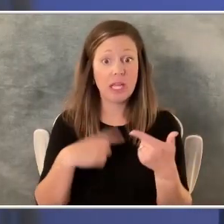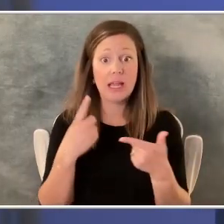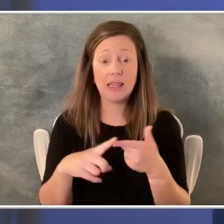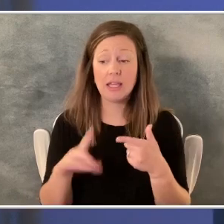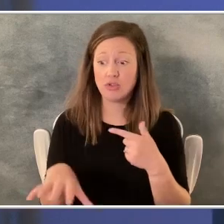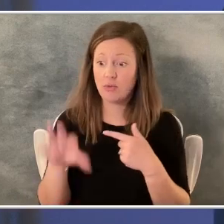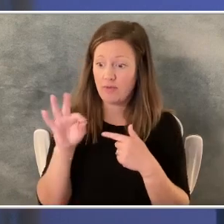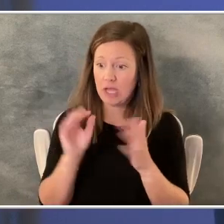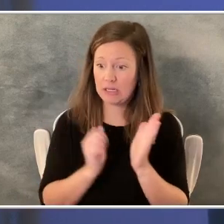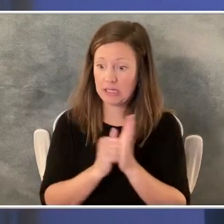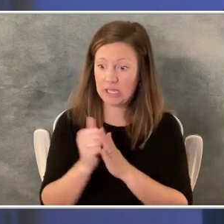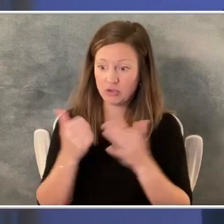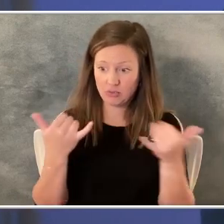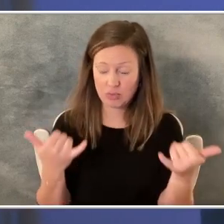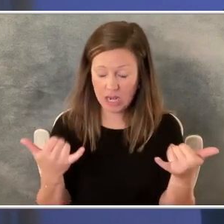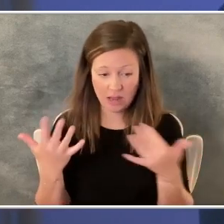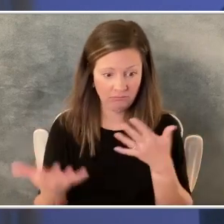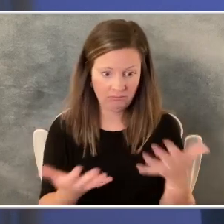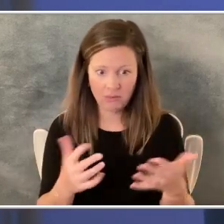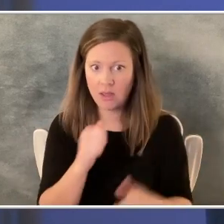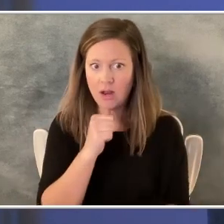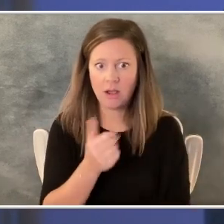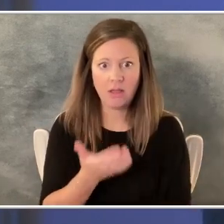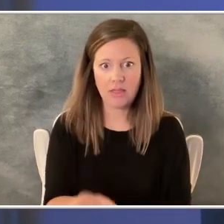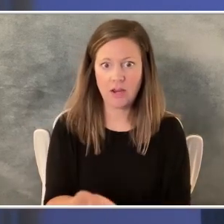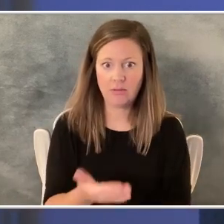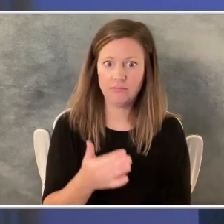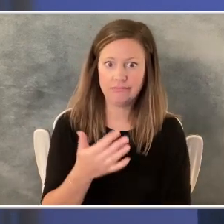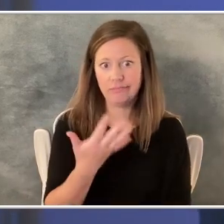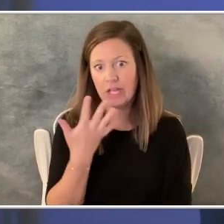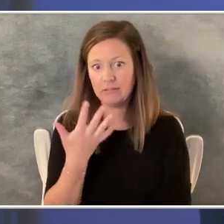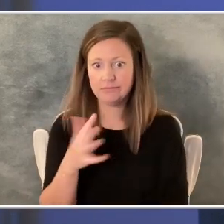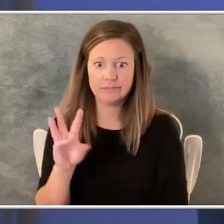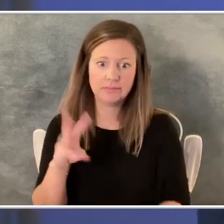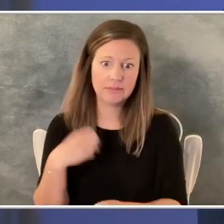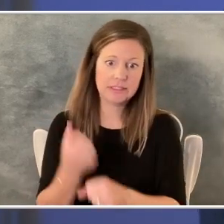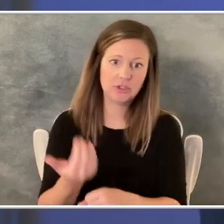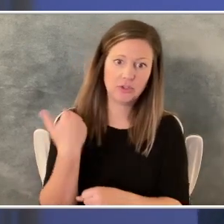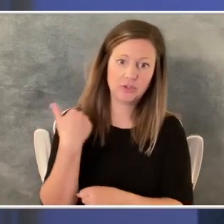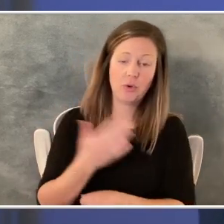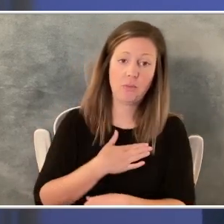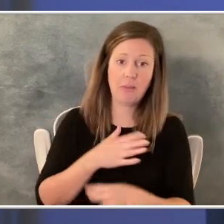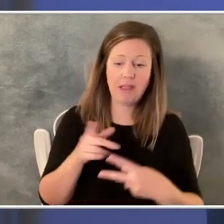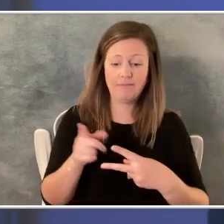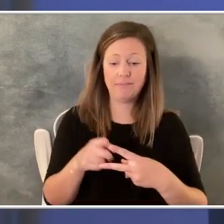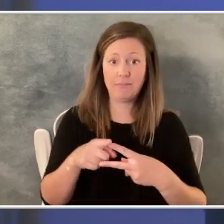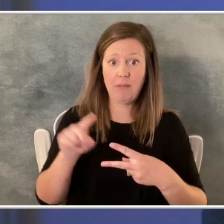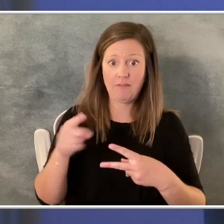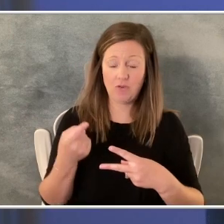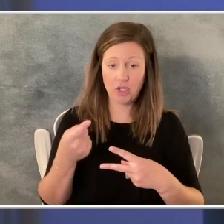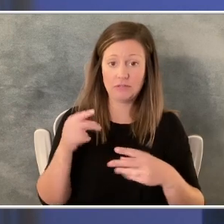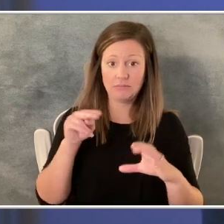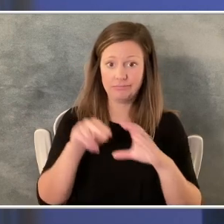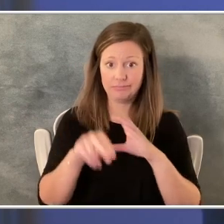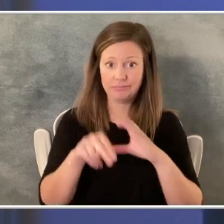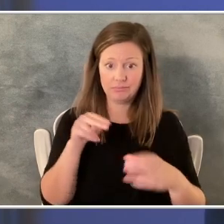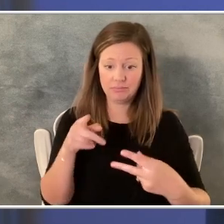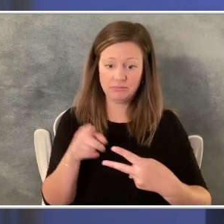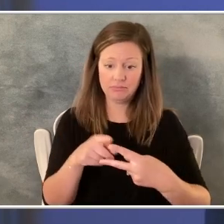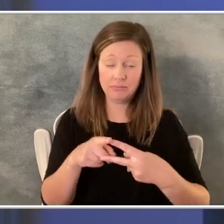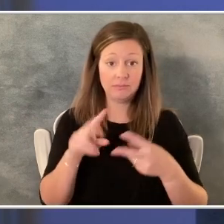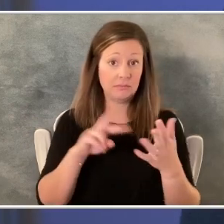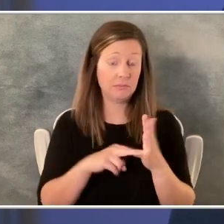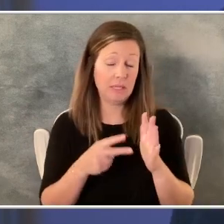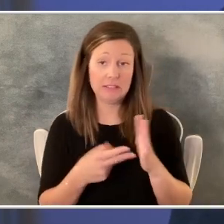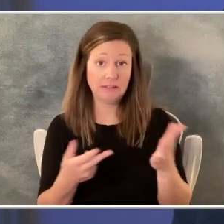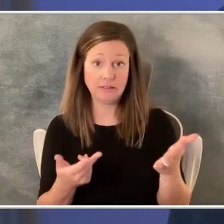it wasn't there 5 or 6 years ago when I had my first scan done is an indication that these